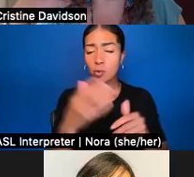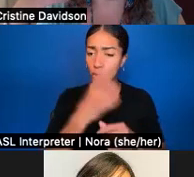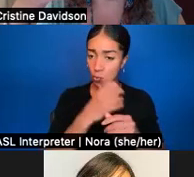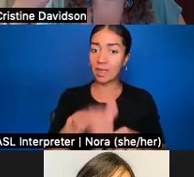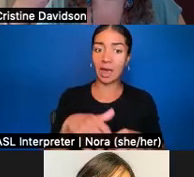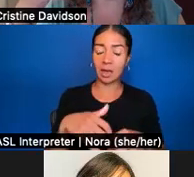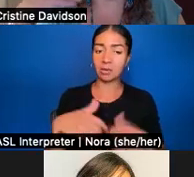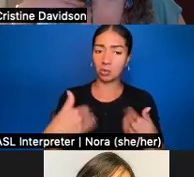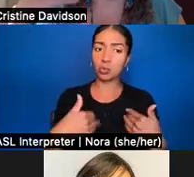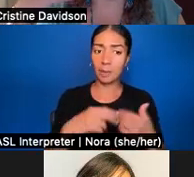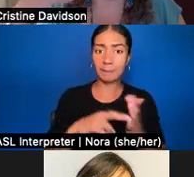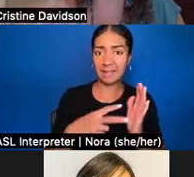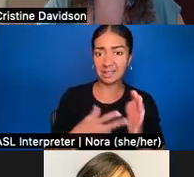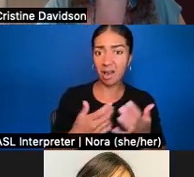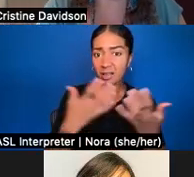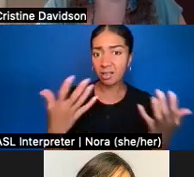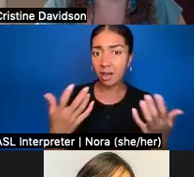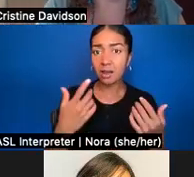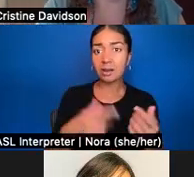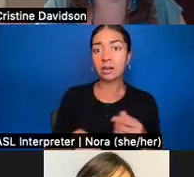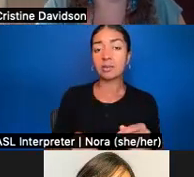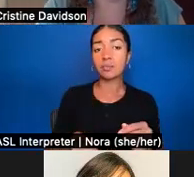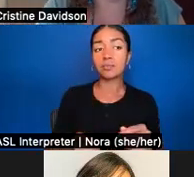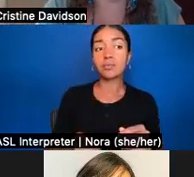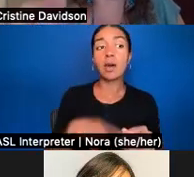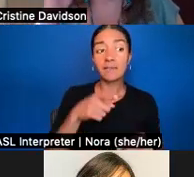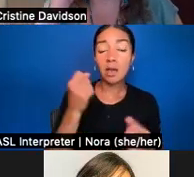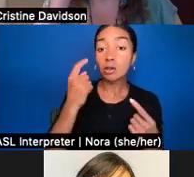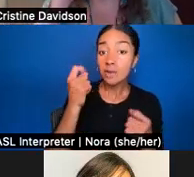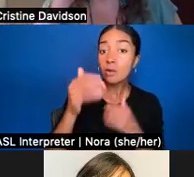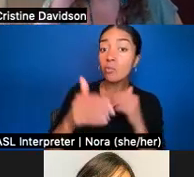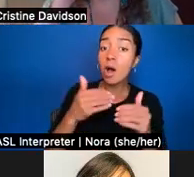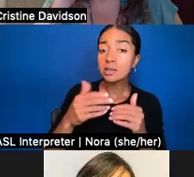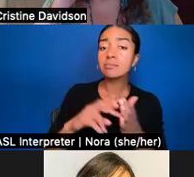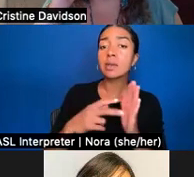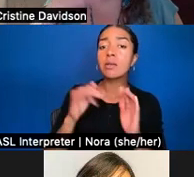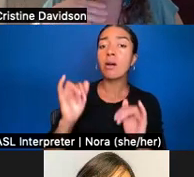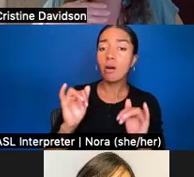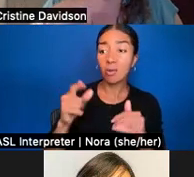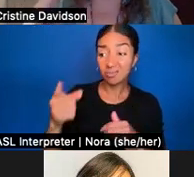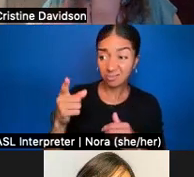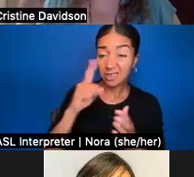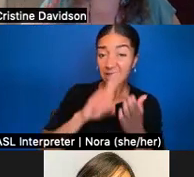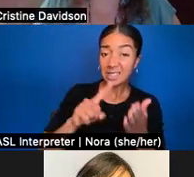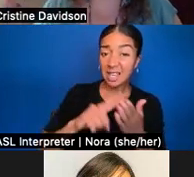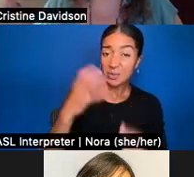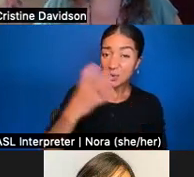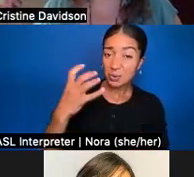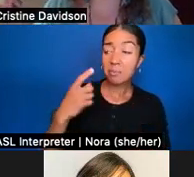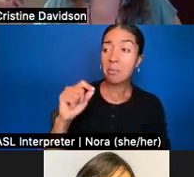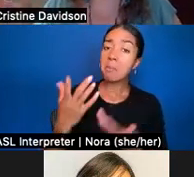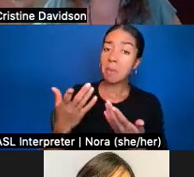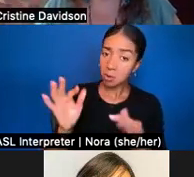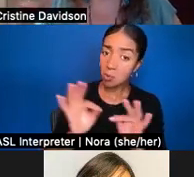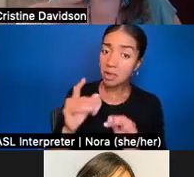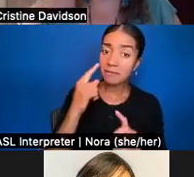the you know, the invasiveness of it, right? So anytime we can share that